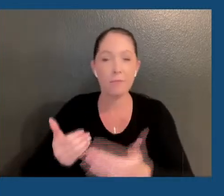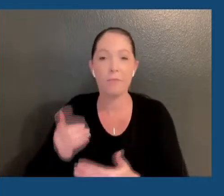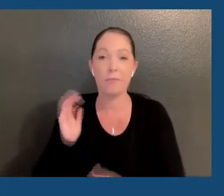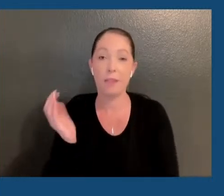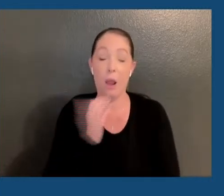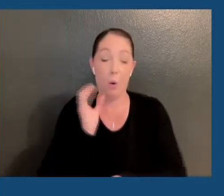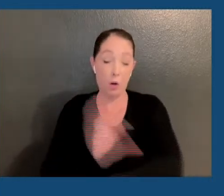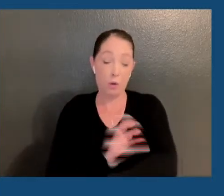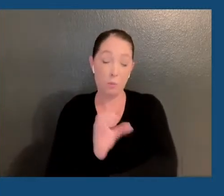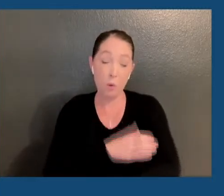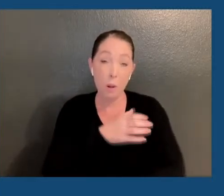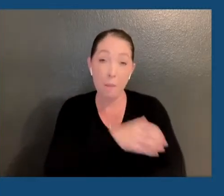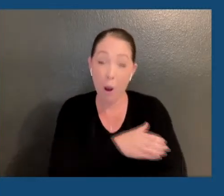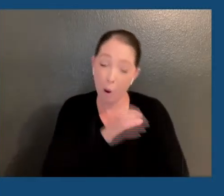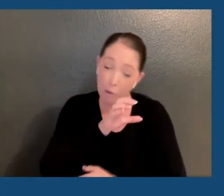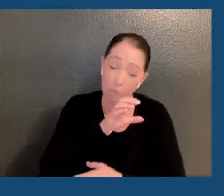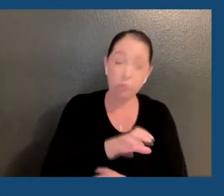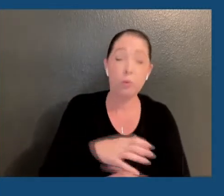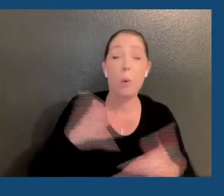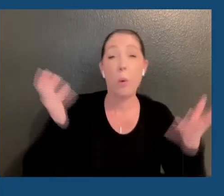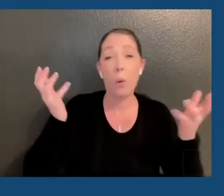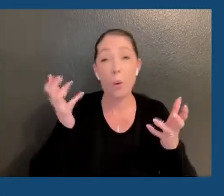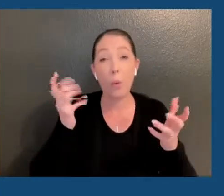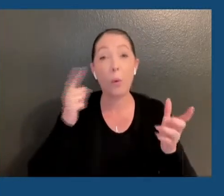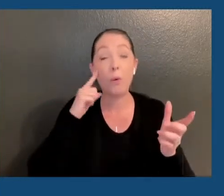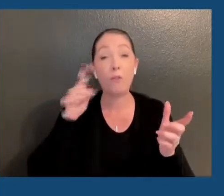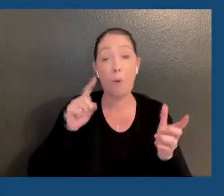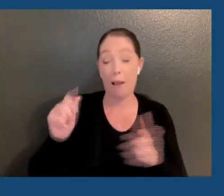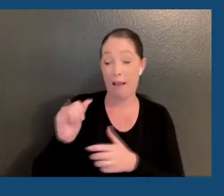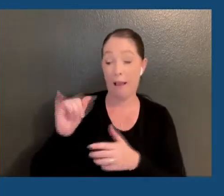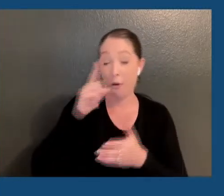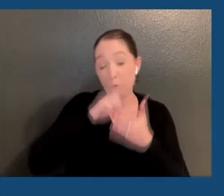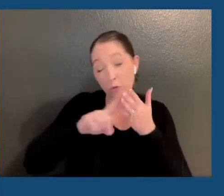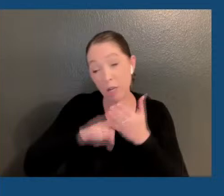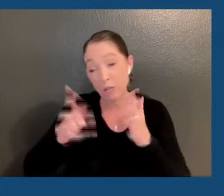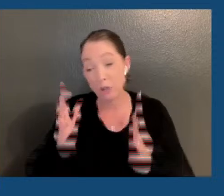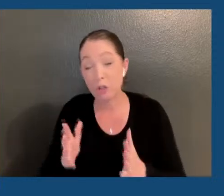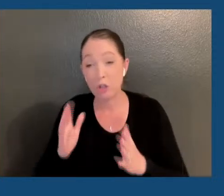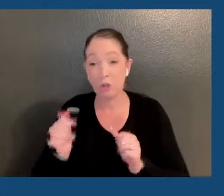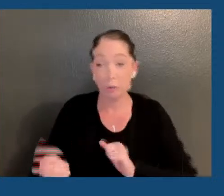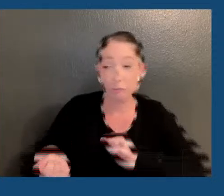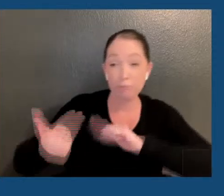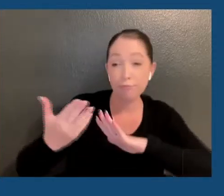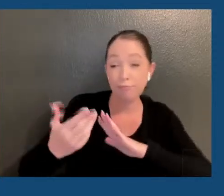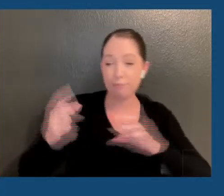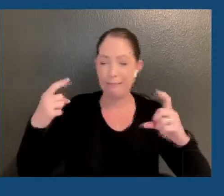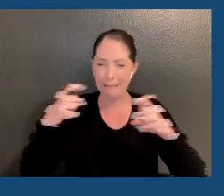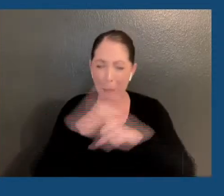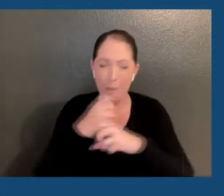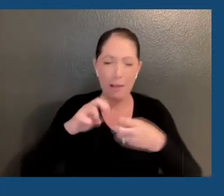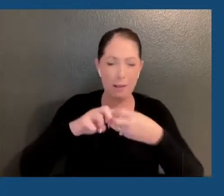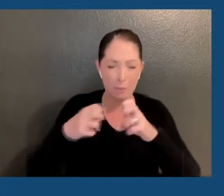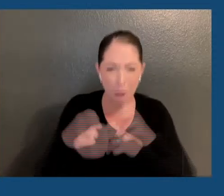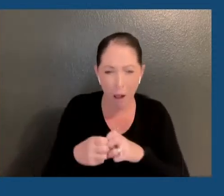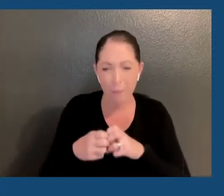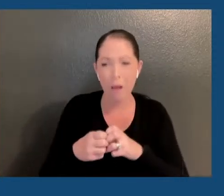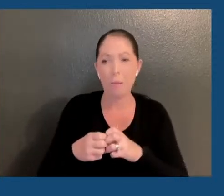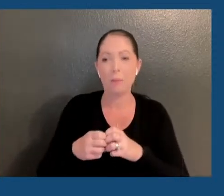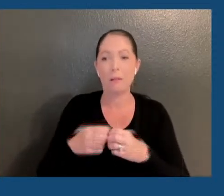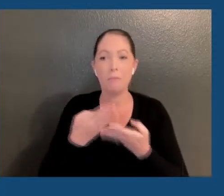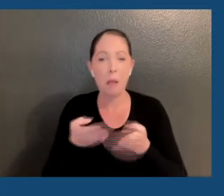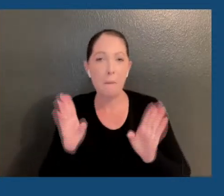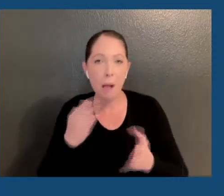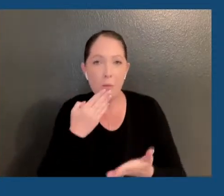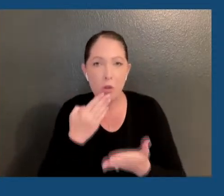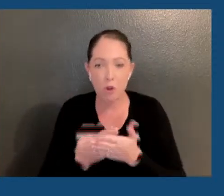and enable UAlbany researchers to tackle complex problems and advance the public good. We